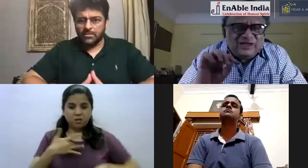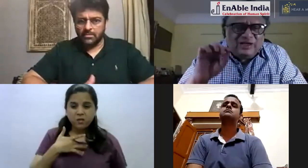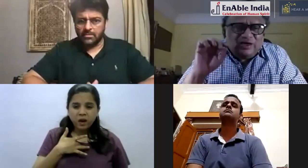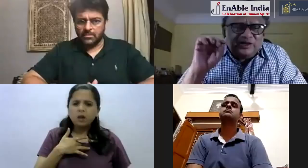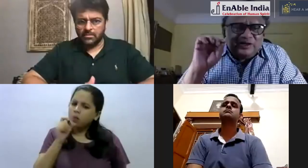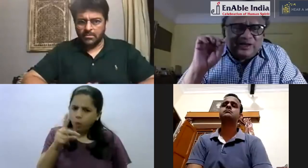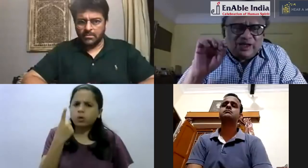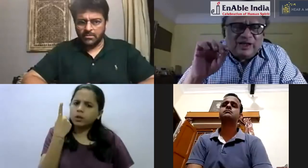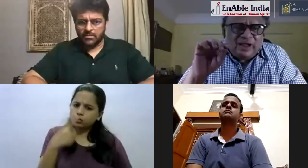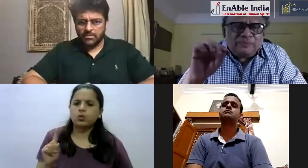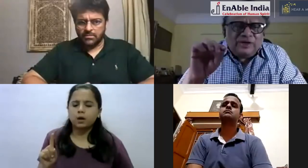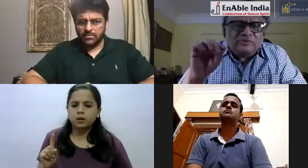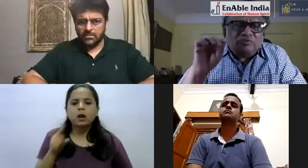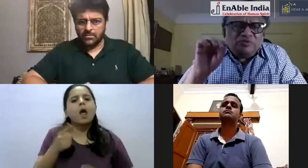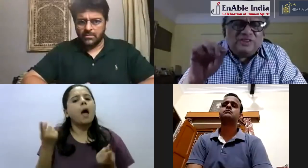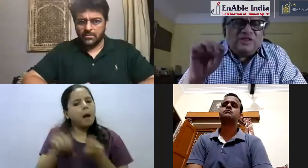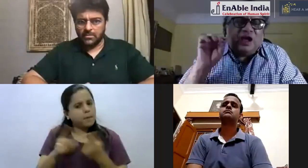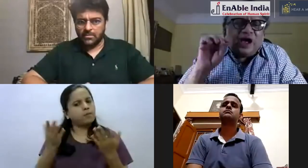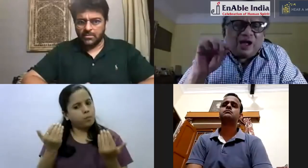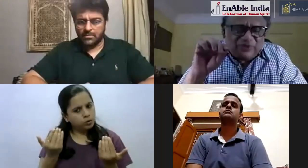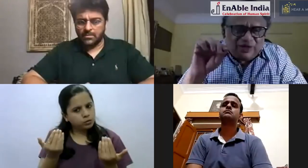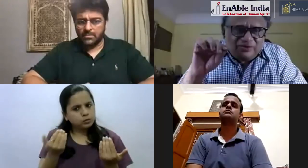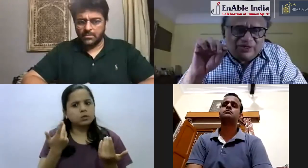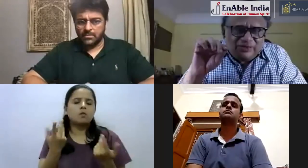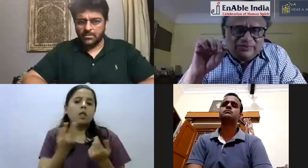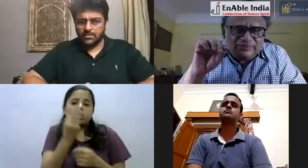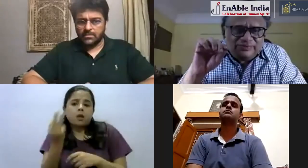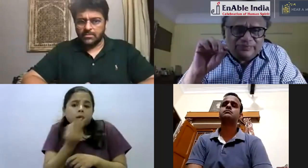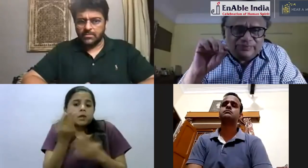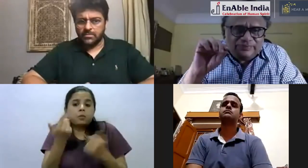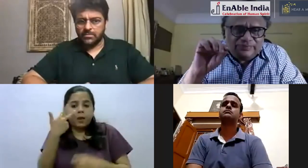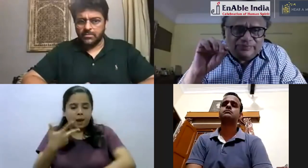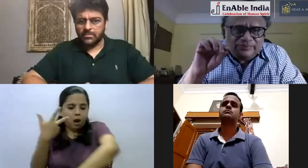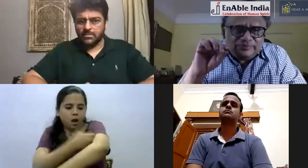That can happen within half an hour.